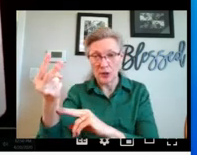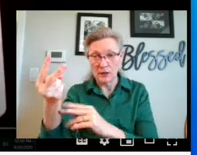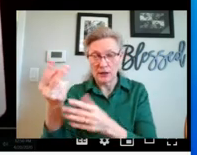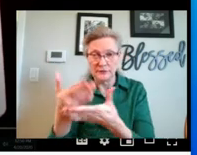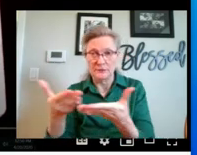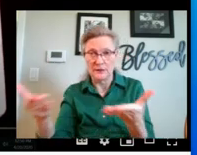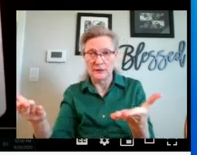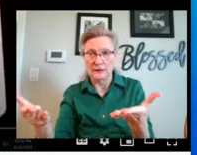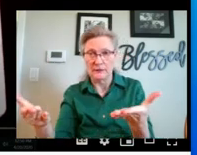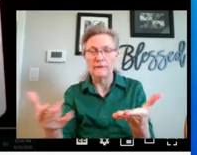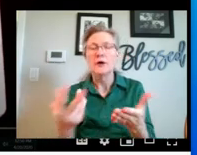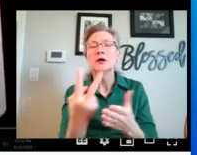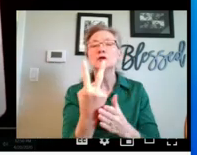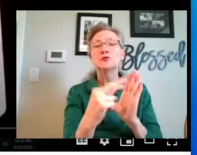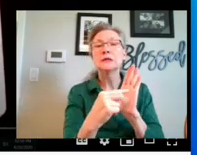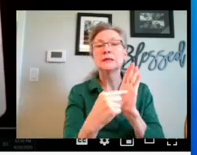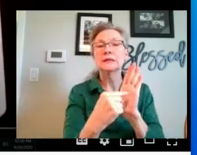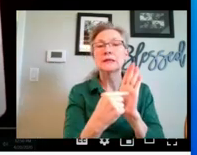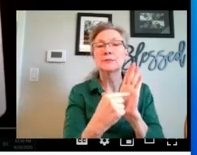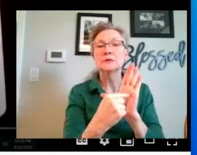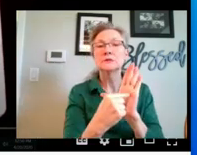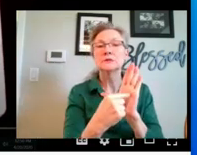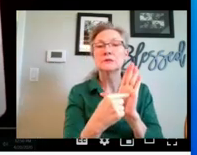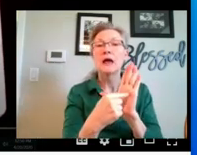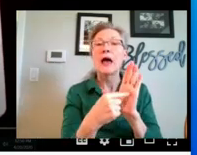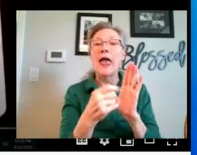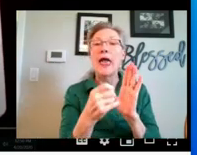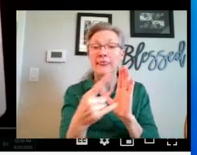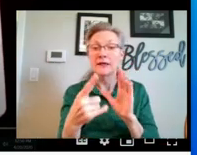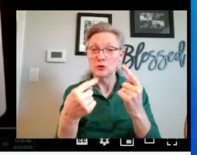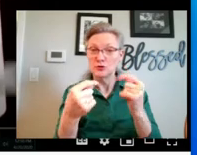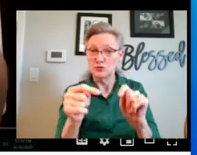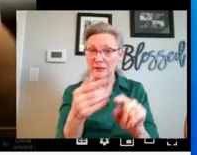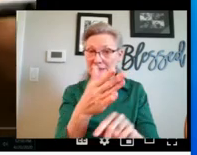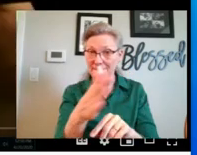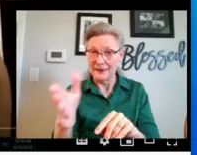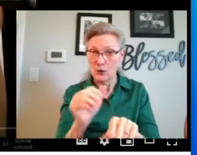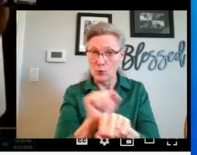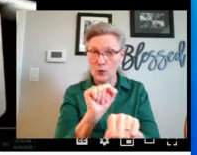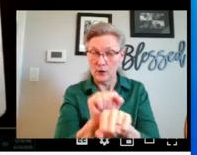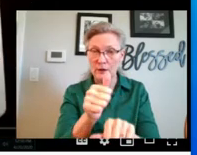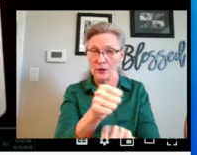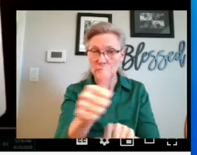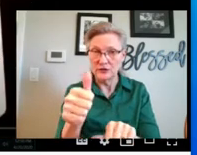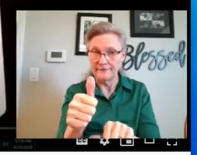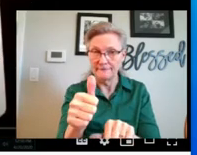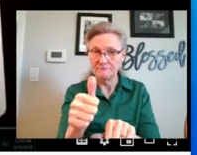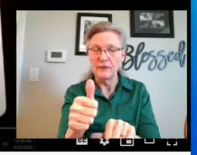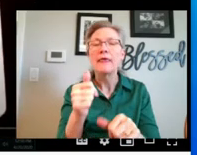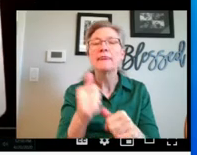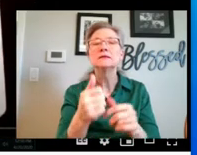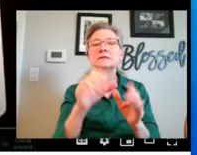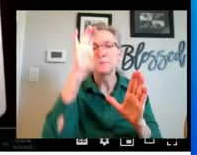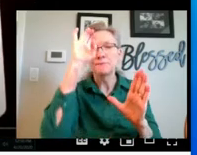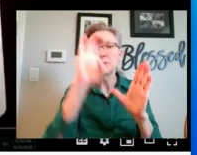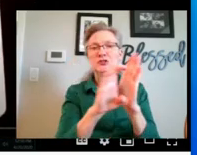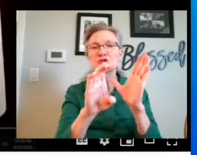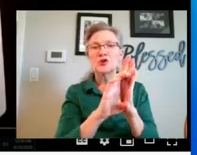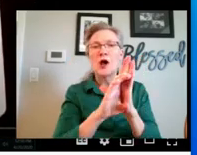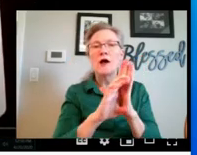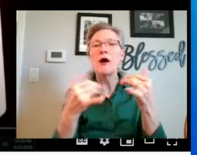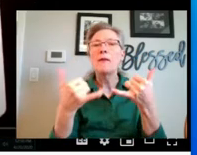two examples today of what that might look like, and then you're going to try something on your own. So let's take a look at this. This is a diagram of a playground, right? So everything